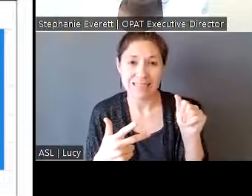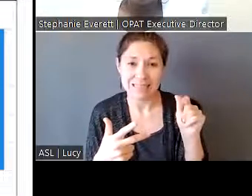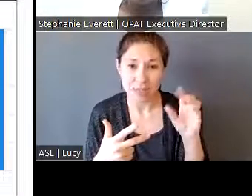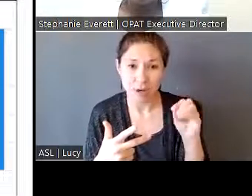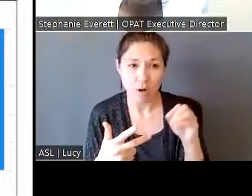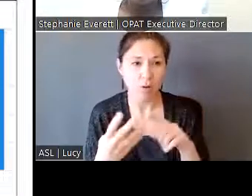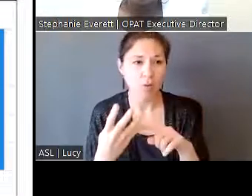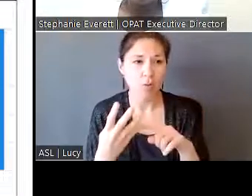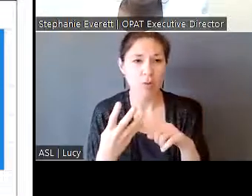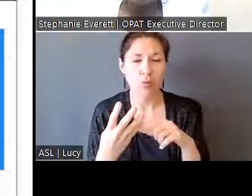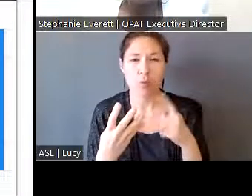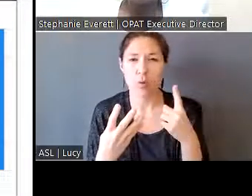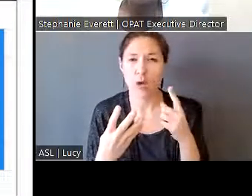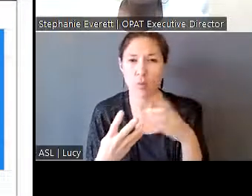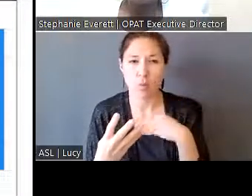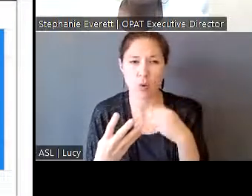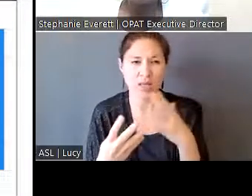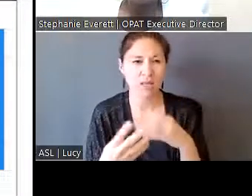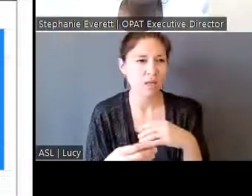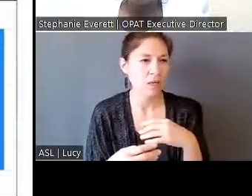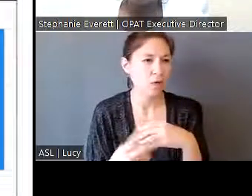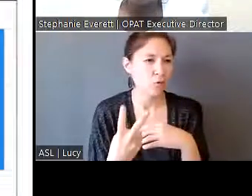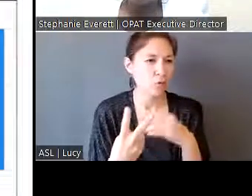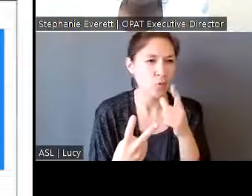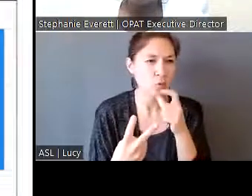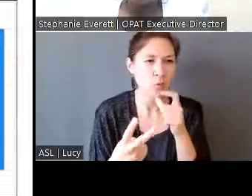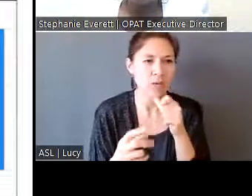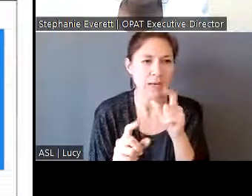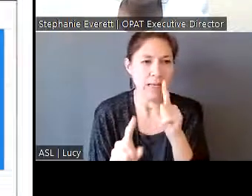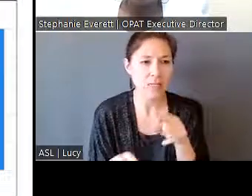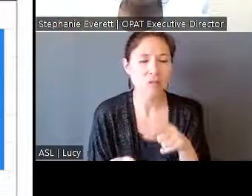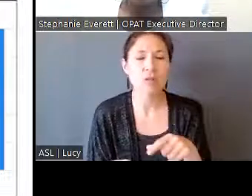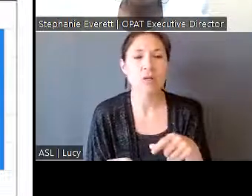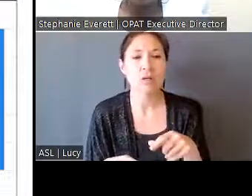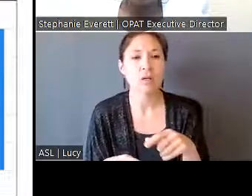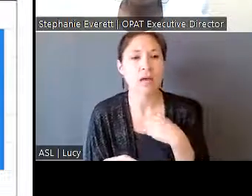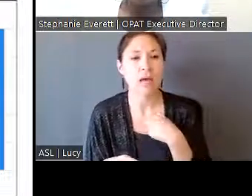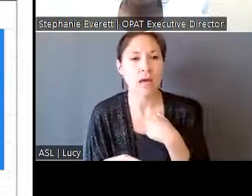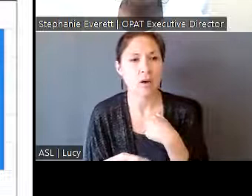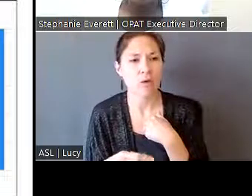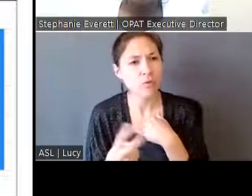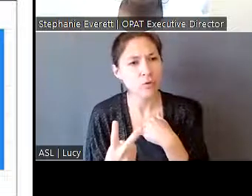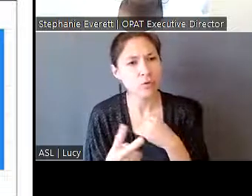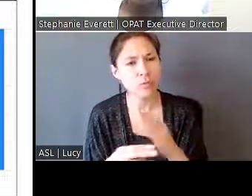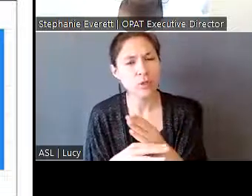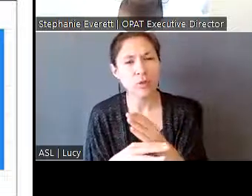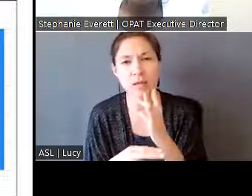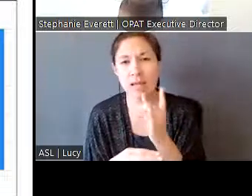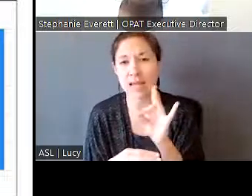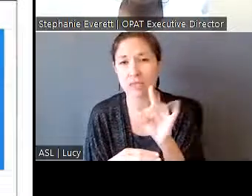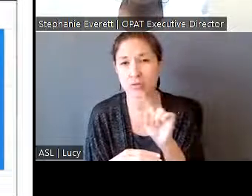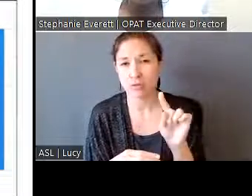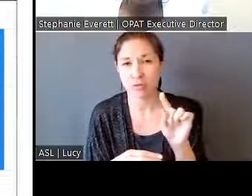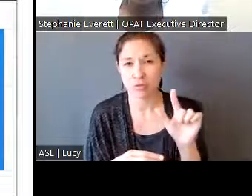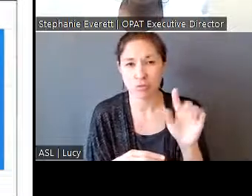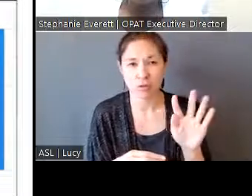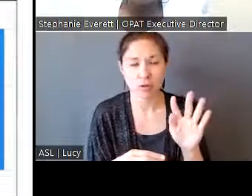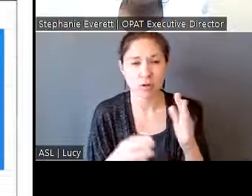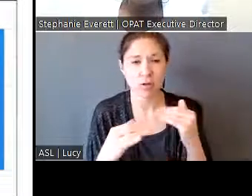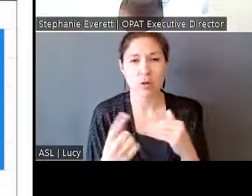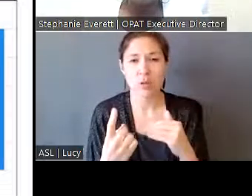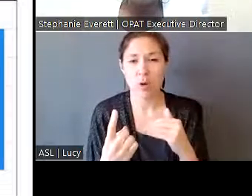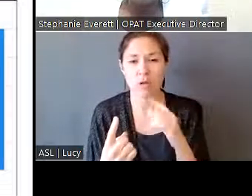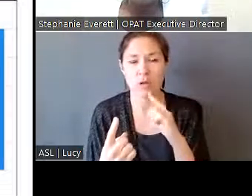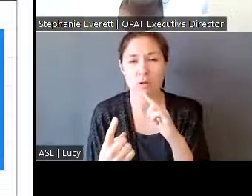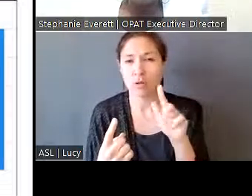2 complainants were between the ages of 18 and 24. 1 complainant was between the ages of 36 and